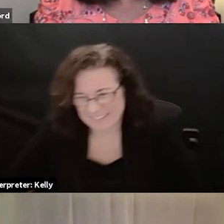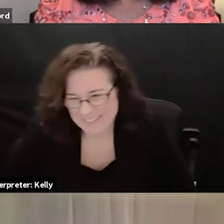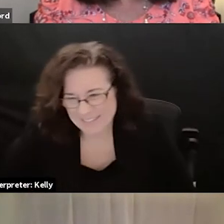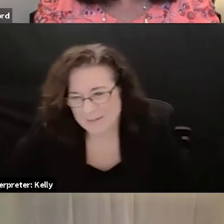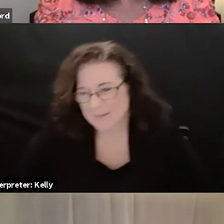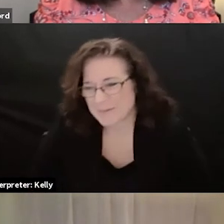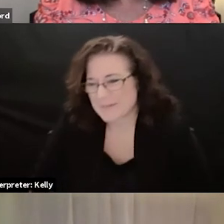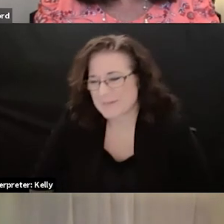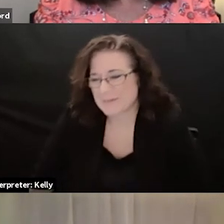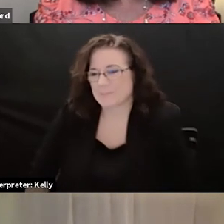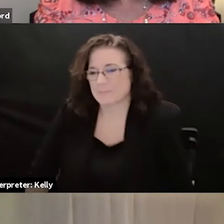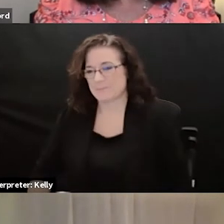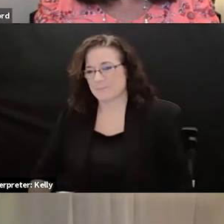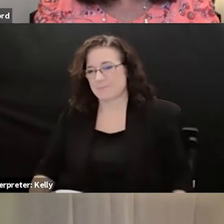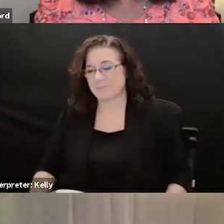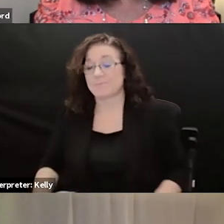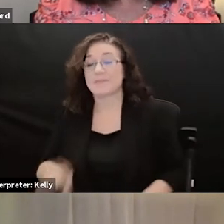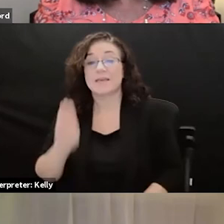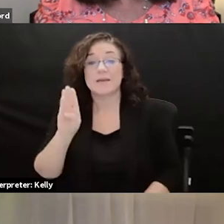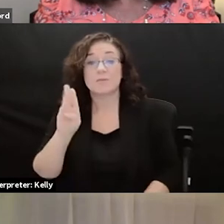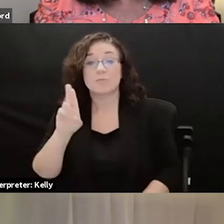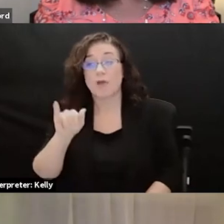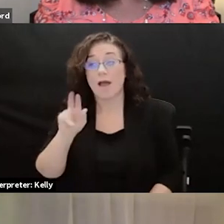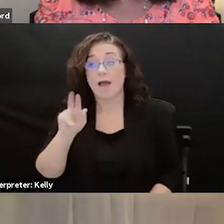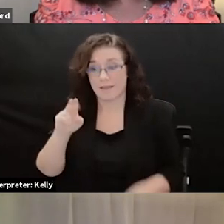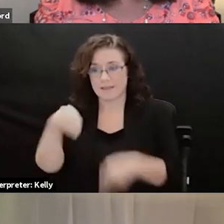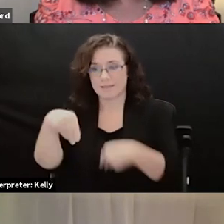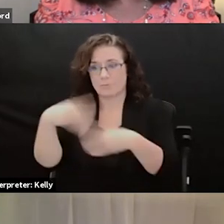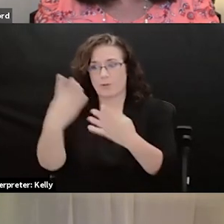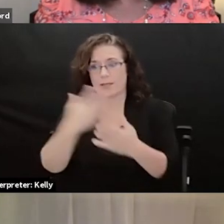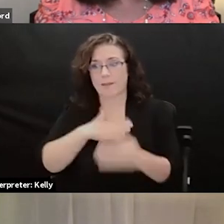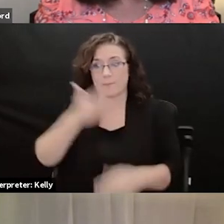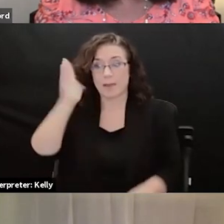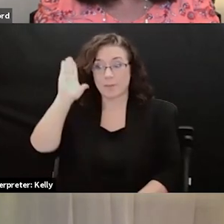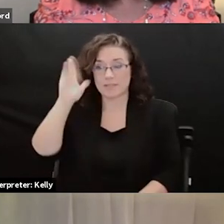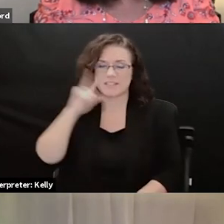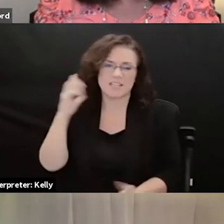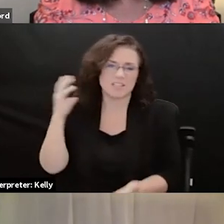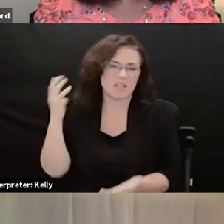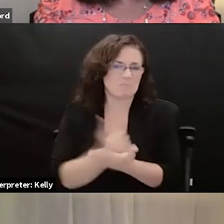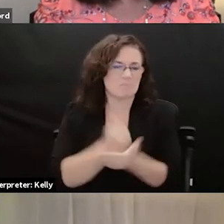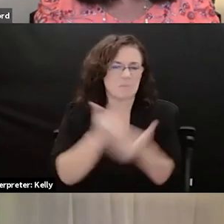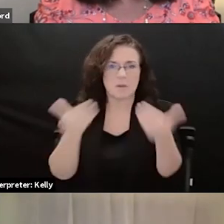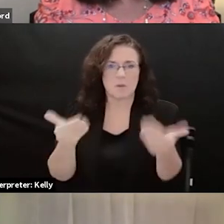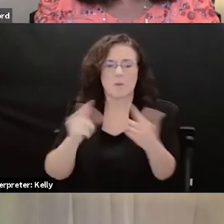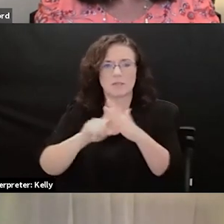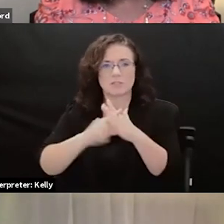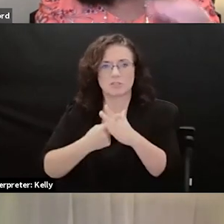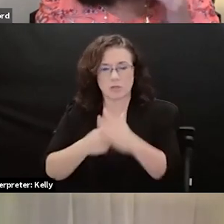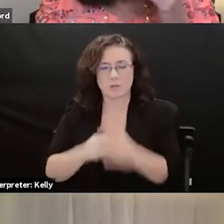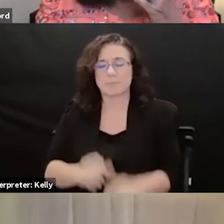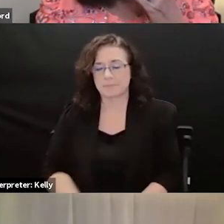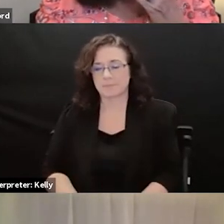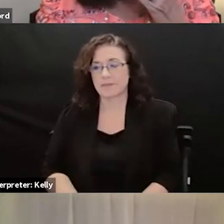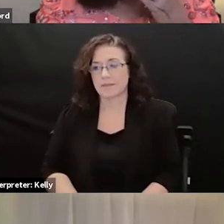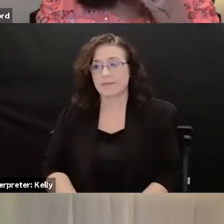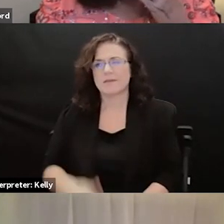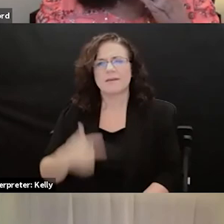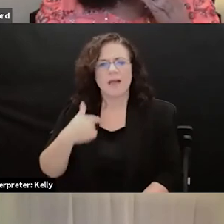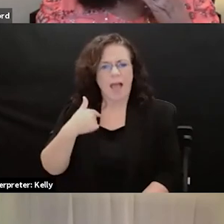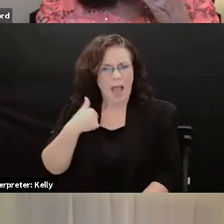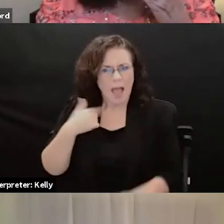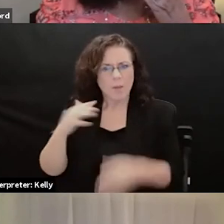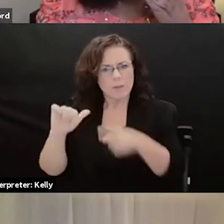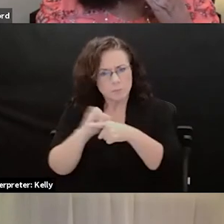um as brian's bringing it up i'm just going to go ahead and start um when i was preparing for this